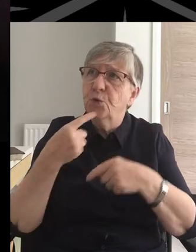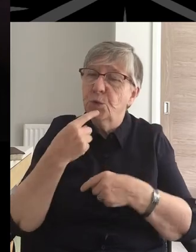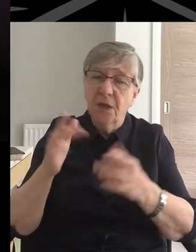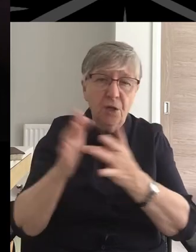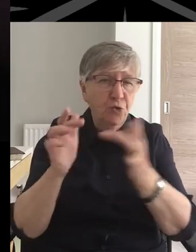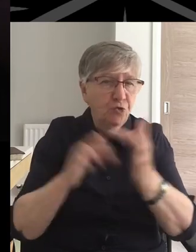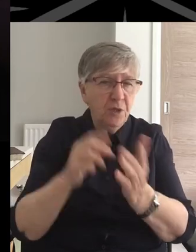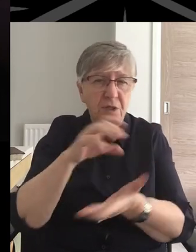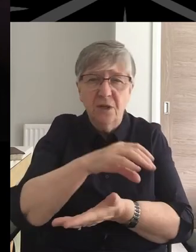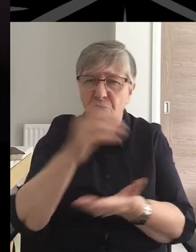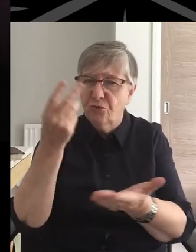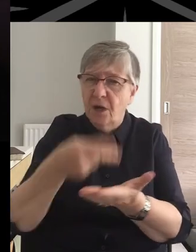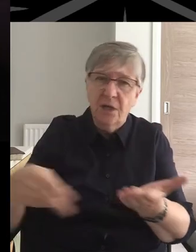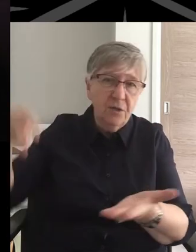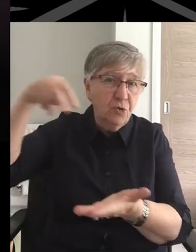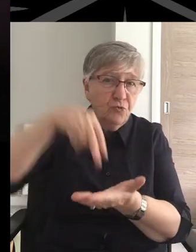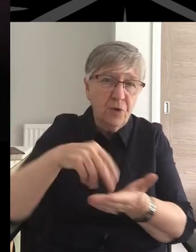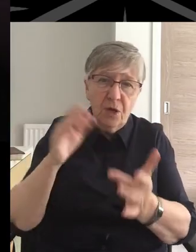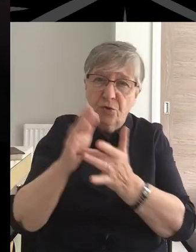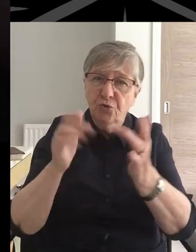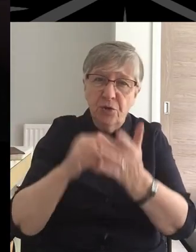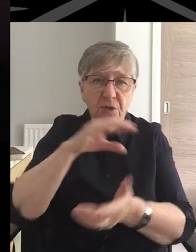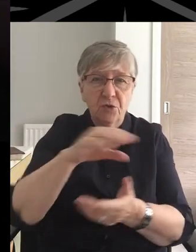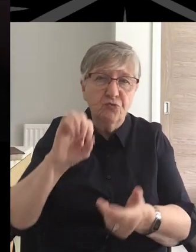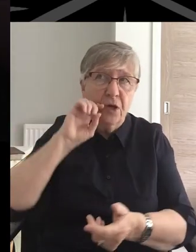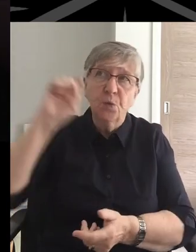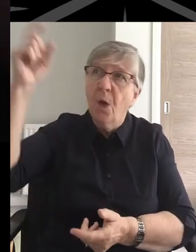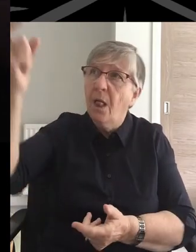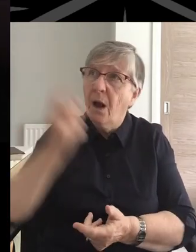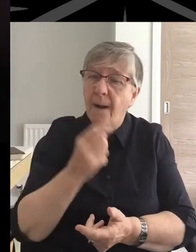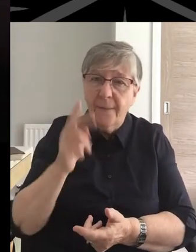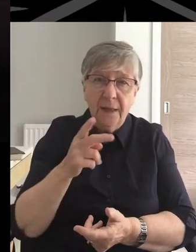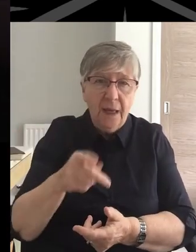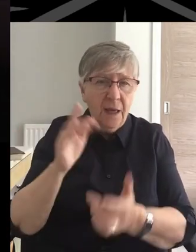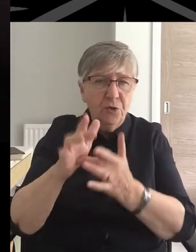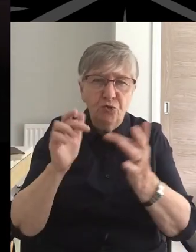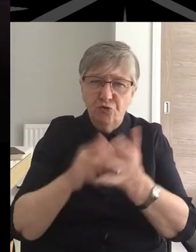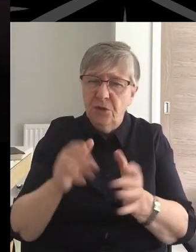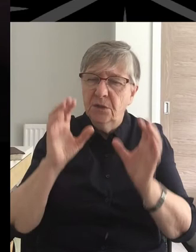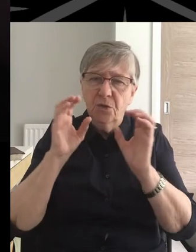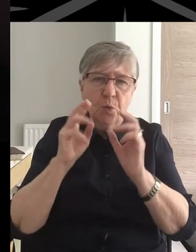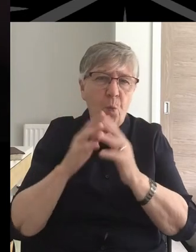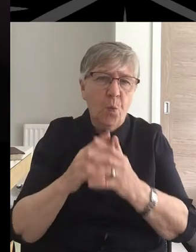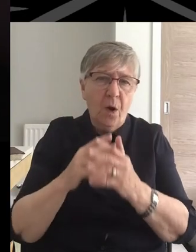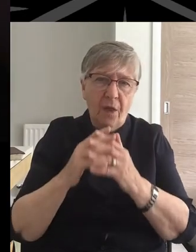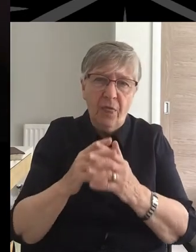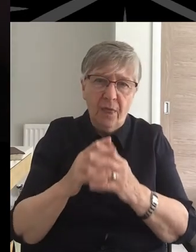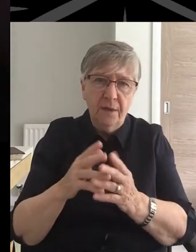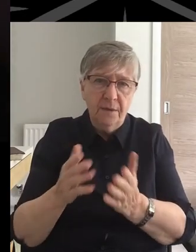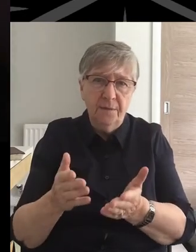risen. Jesus Christ is coming again. Jesus Christ is worth it.